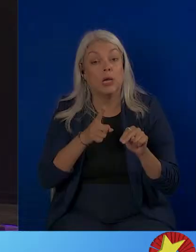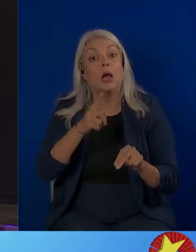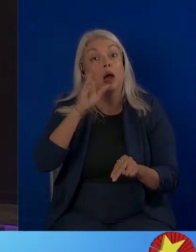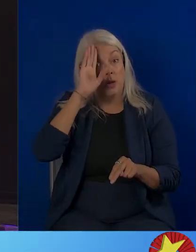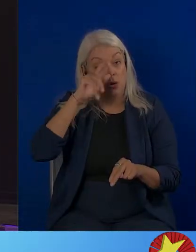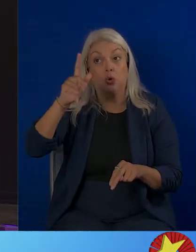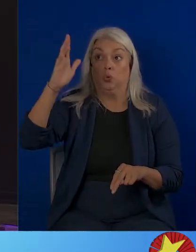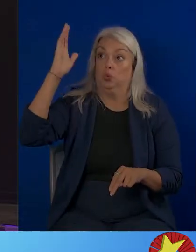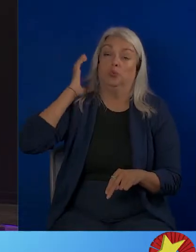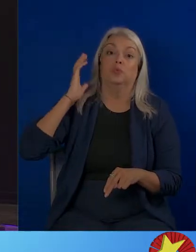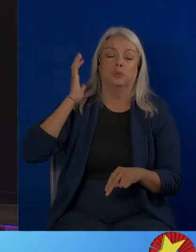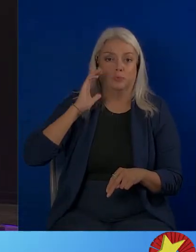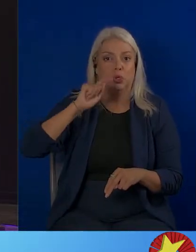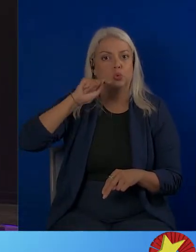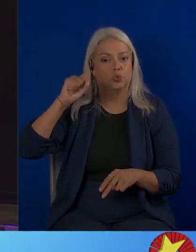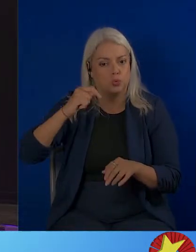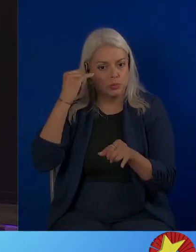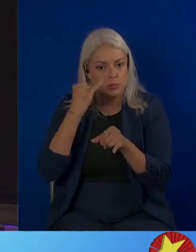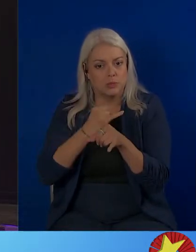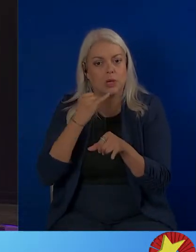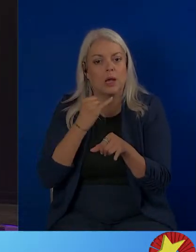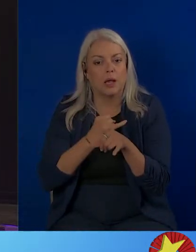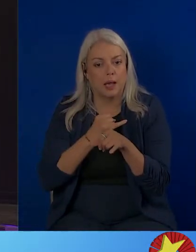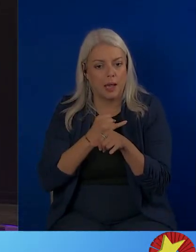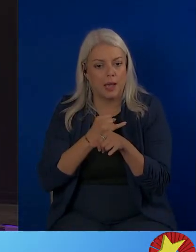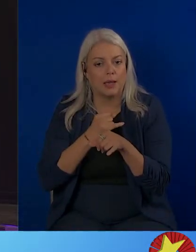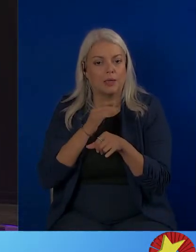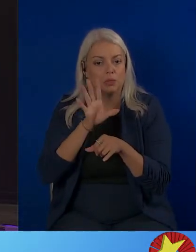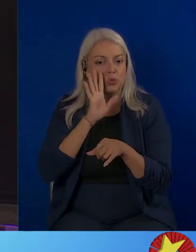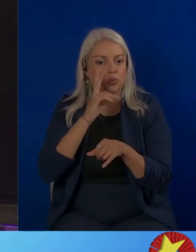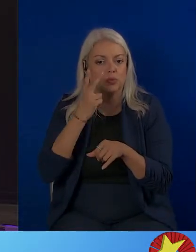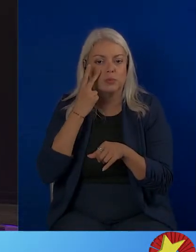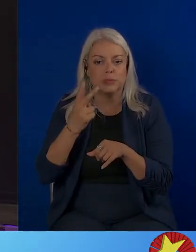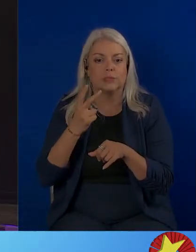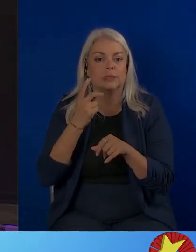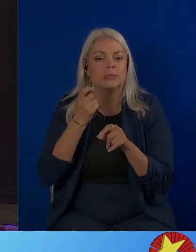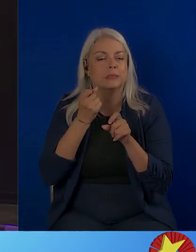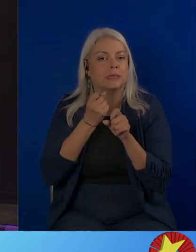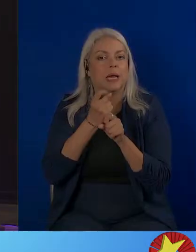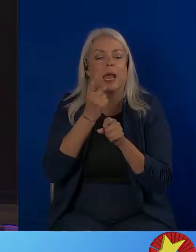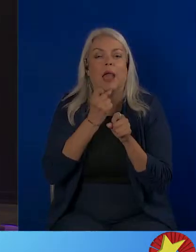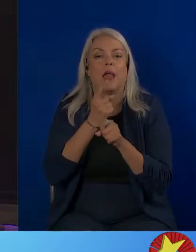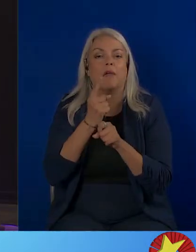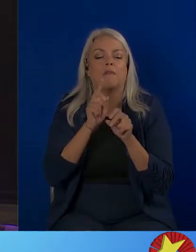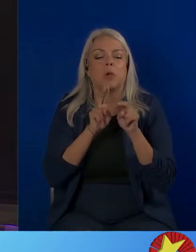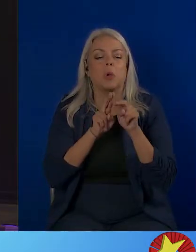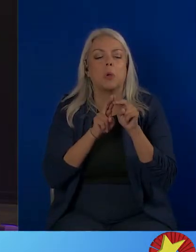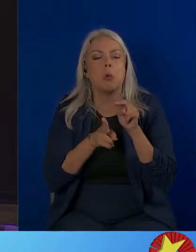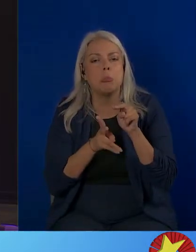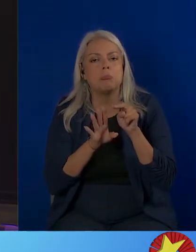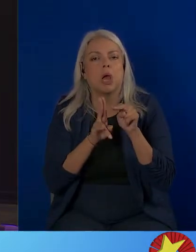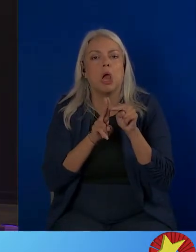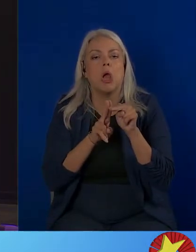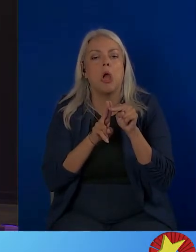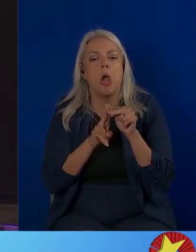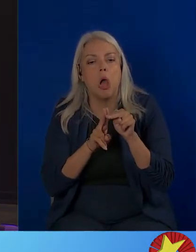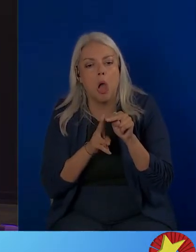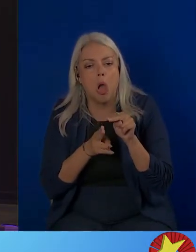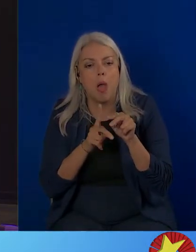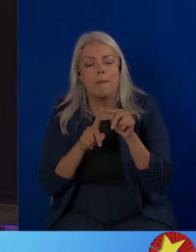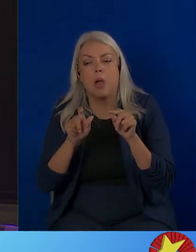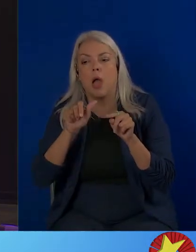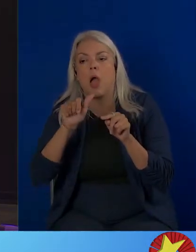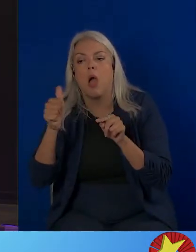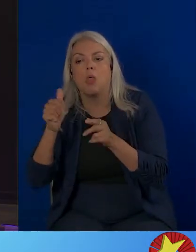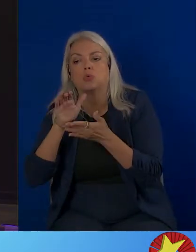be that Tucson campus, you would see every year there was a slight reduction, but then other